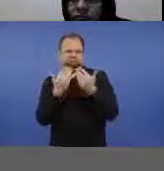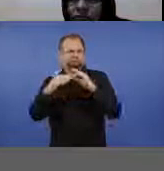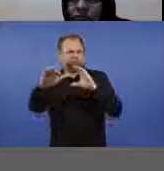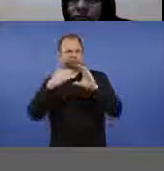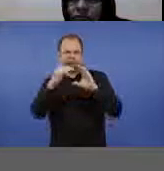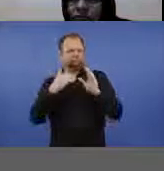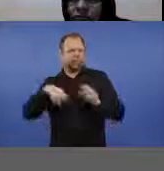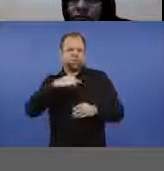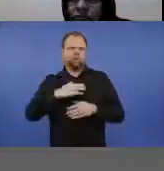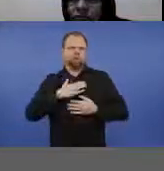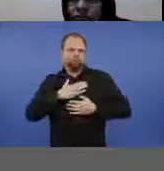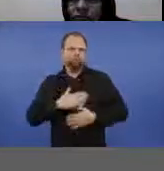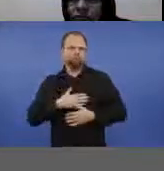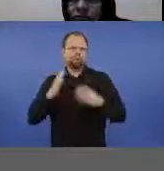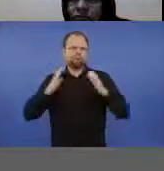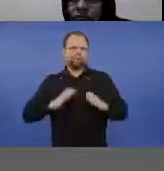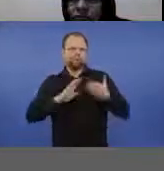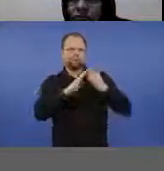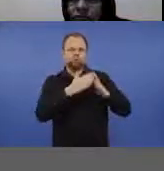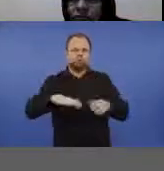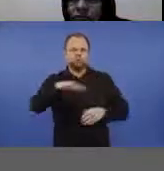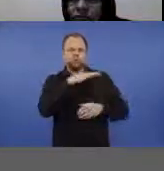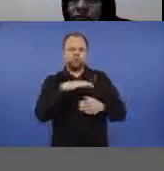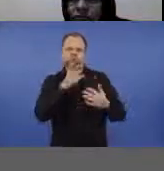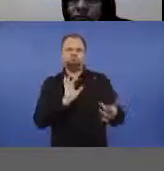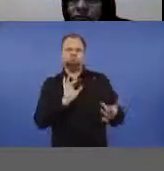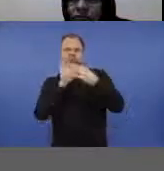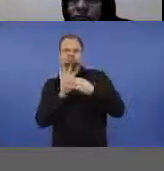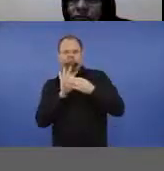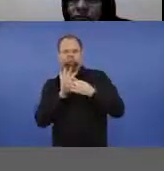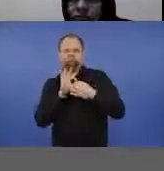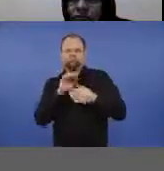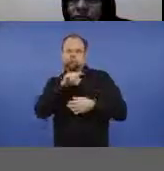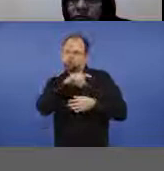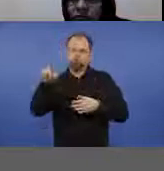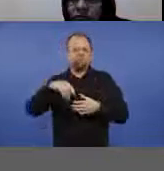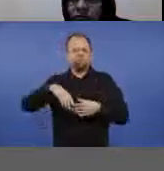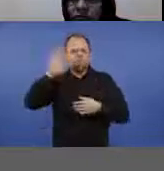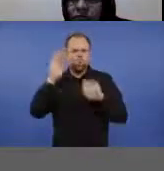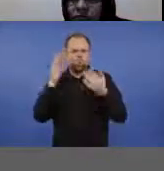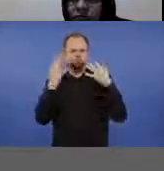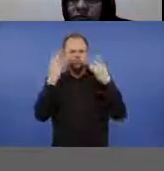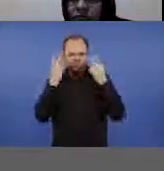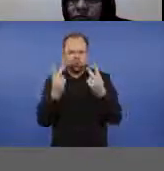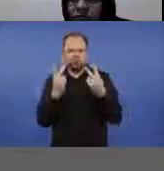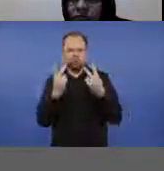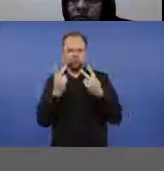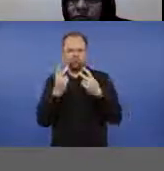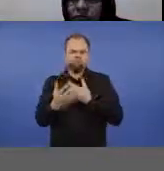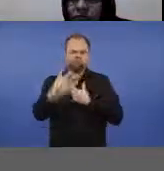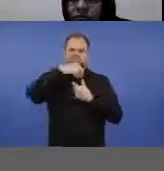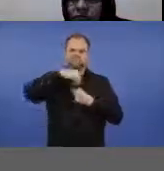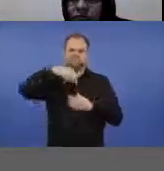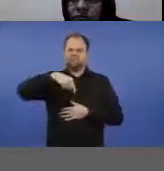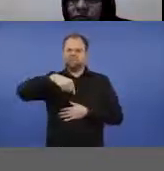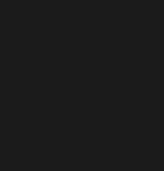and guidance on disability inclusion. So thank you for your time. Again, I apologize for the terrible connection. So thank you so much.